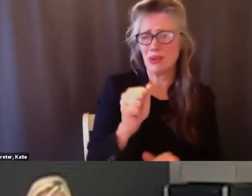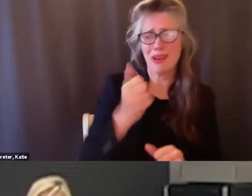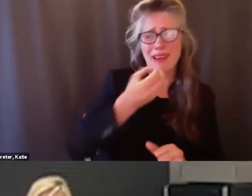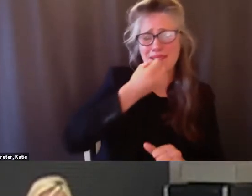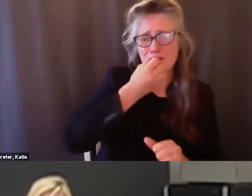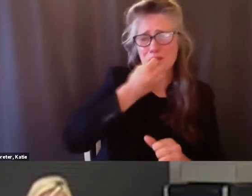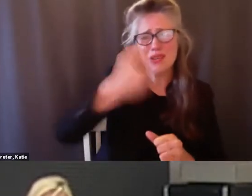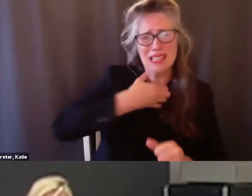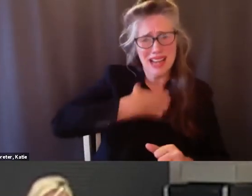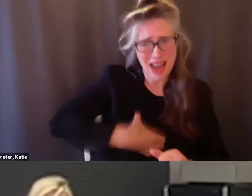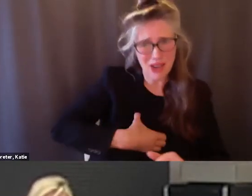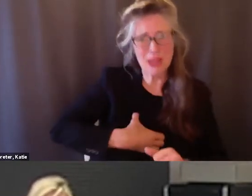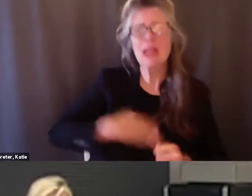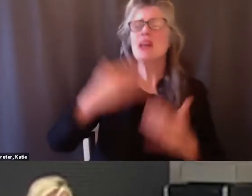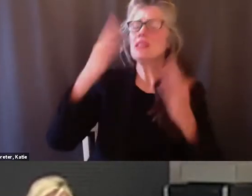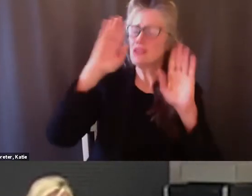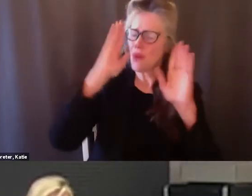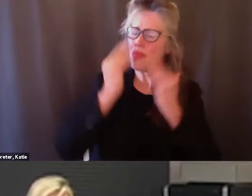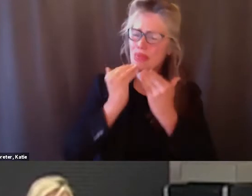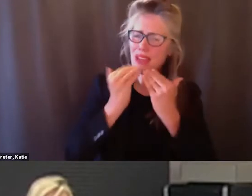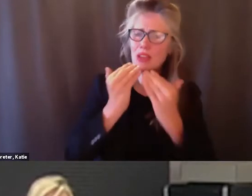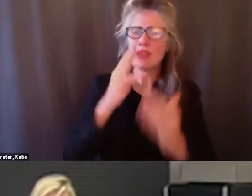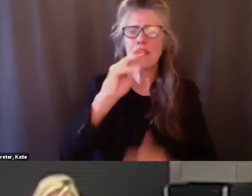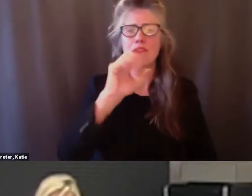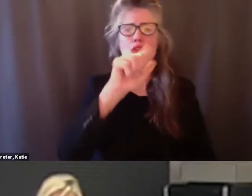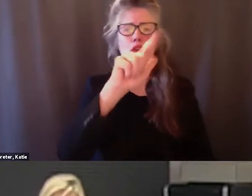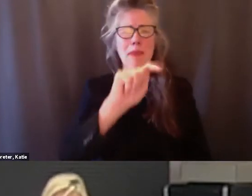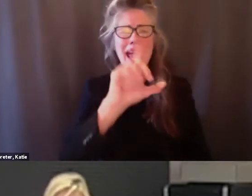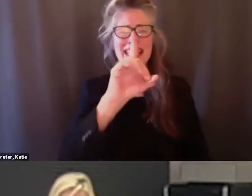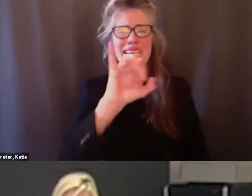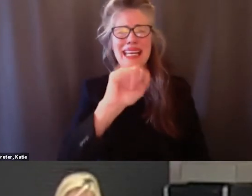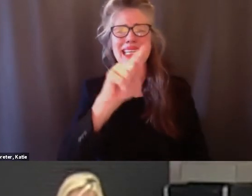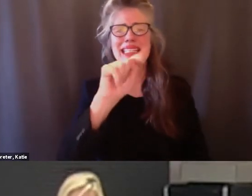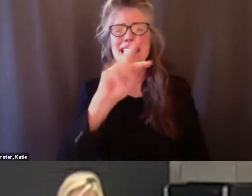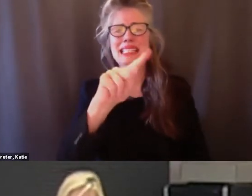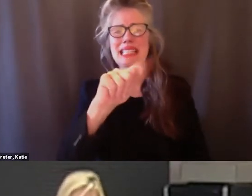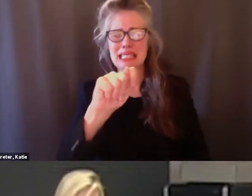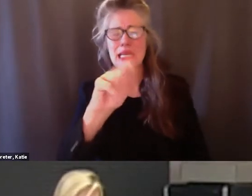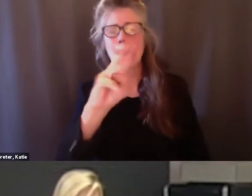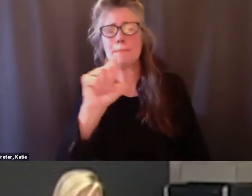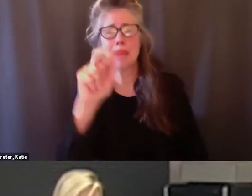makes that possible in our community for coming together. Thanks.